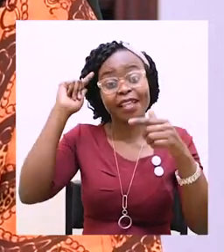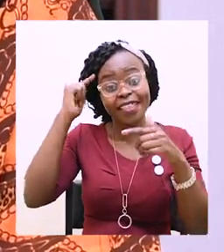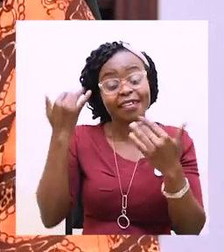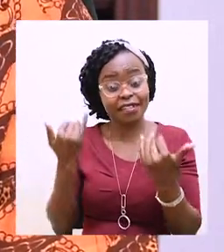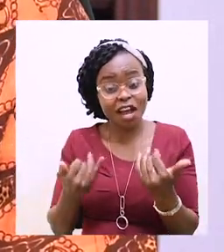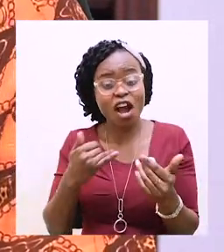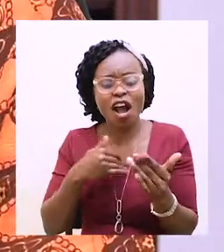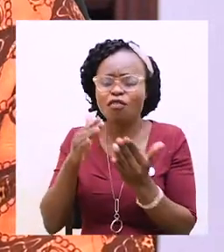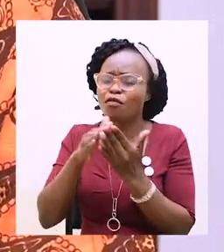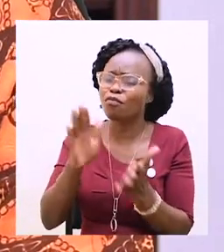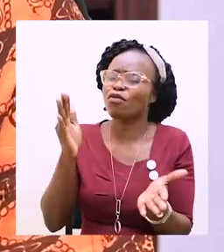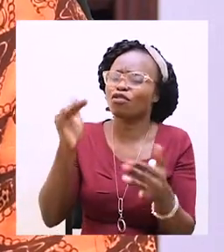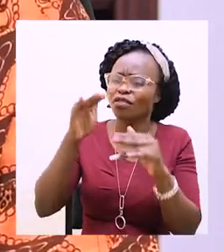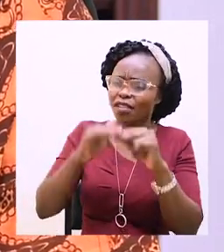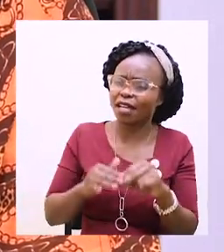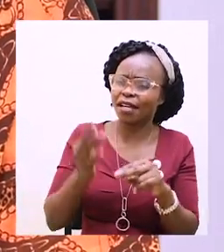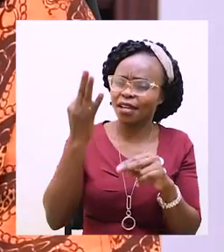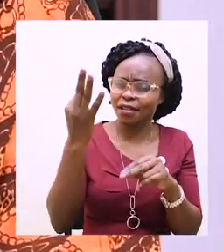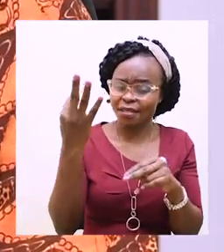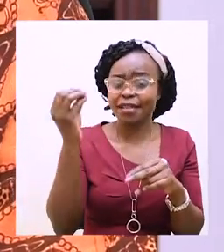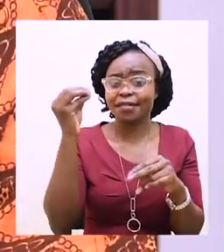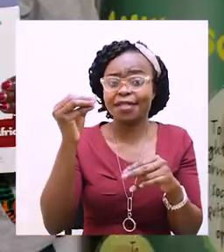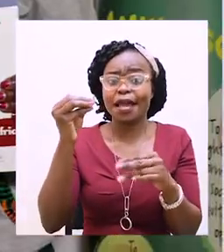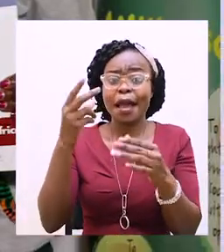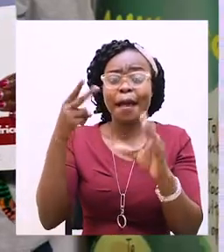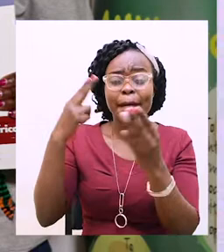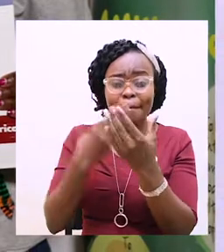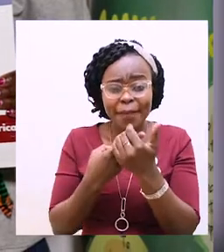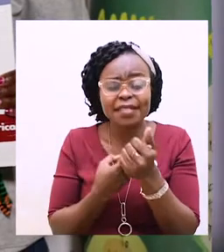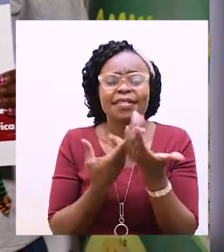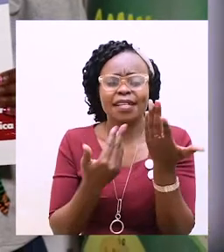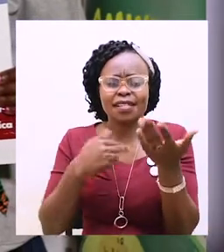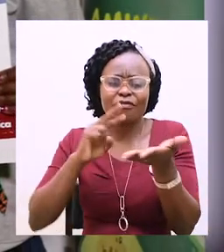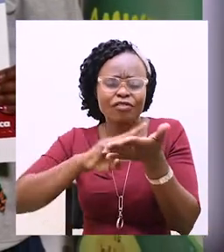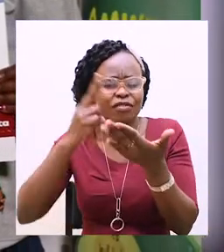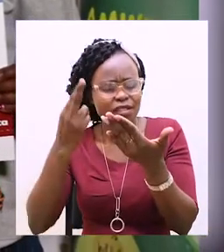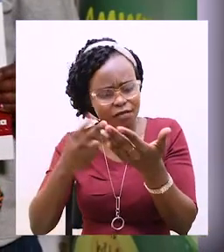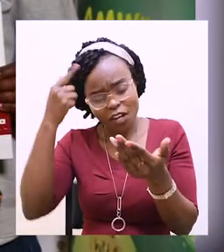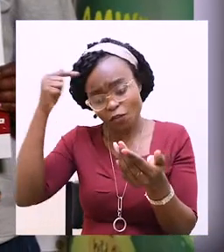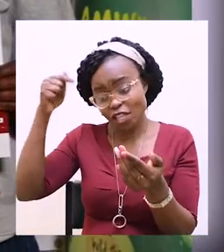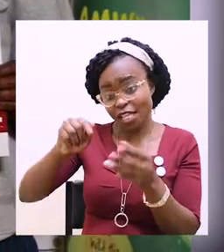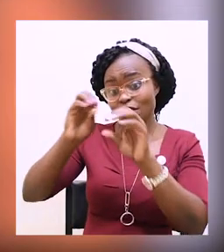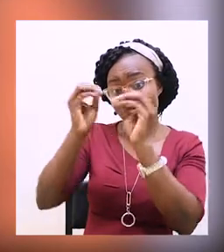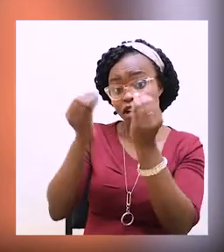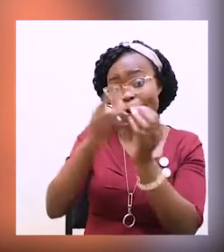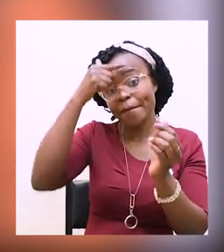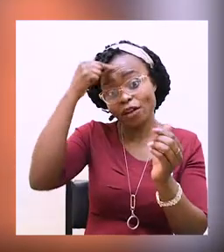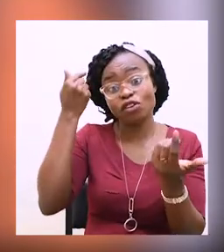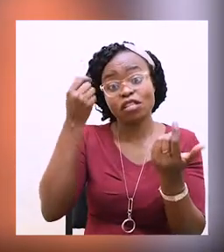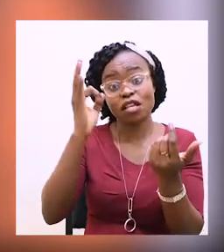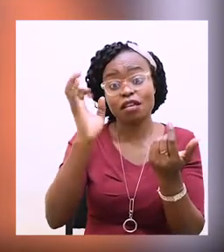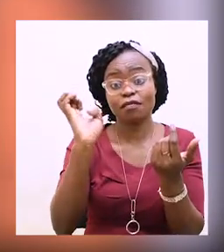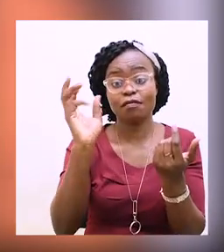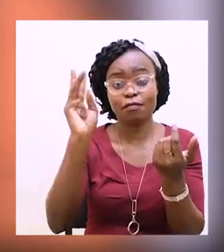have more than 30 partners across the continent who are receiving resources from FEMNET, because FEMNET